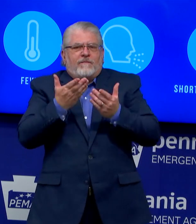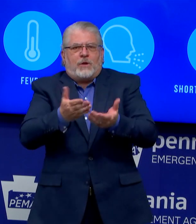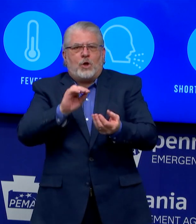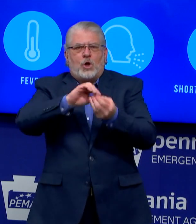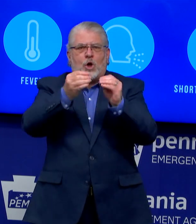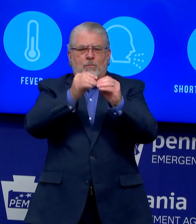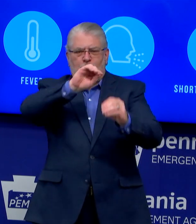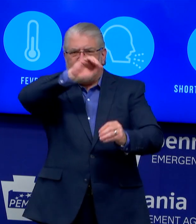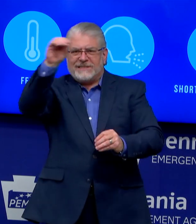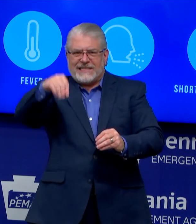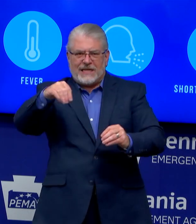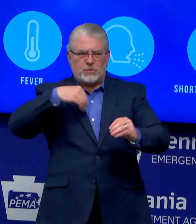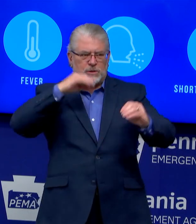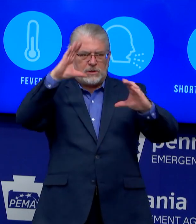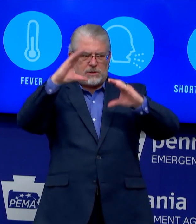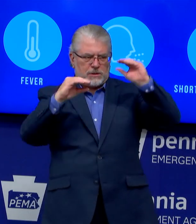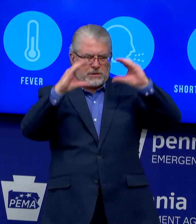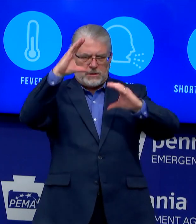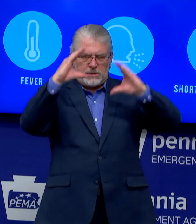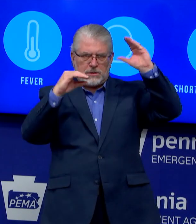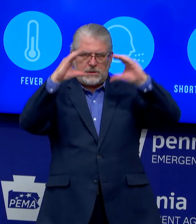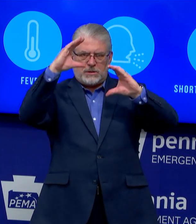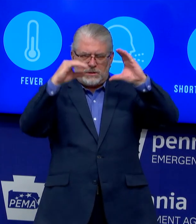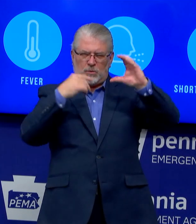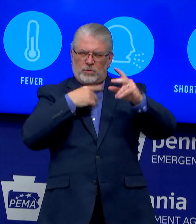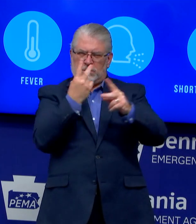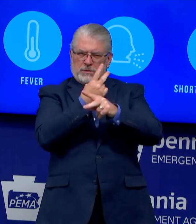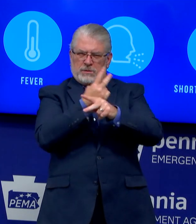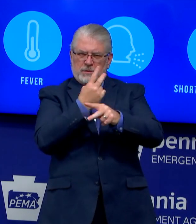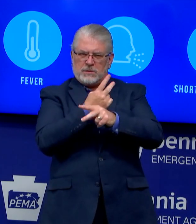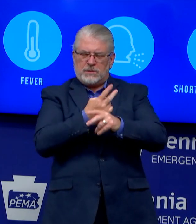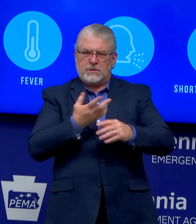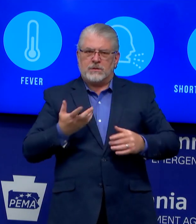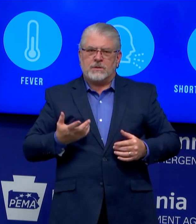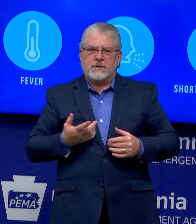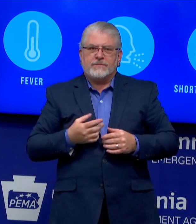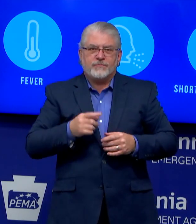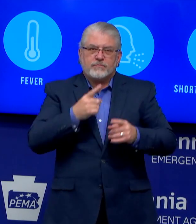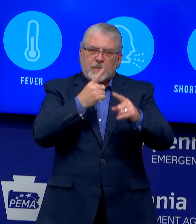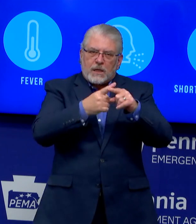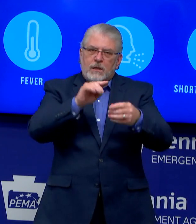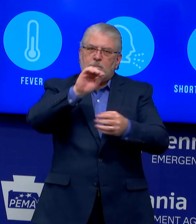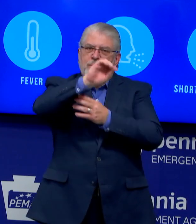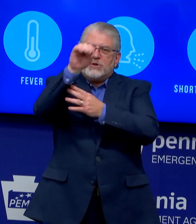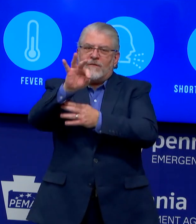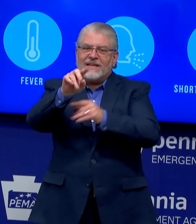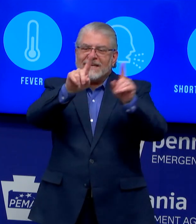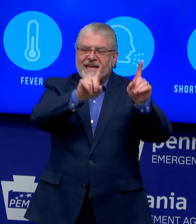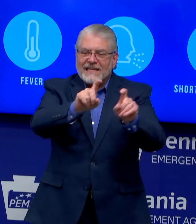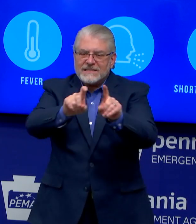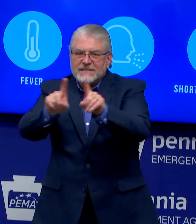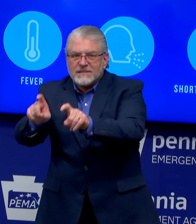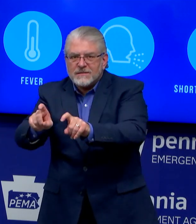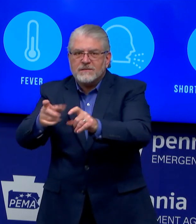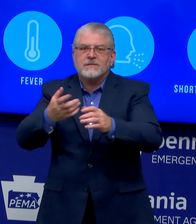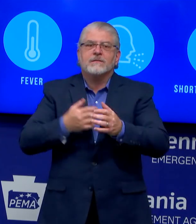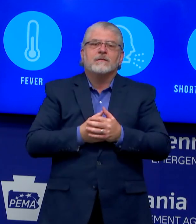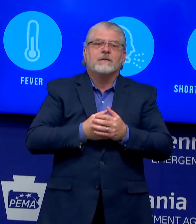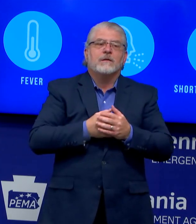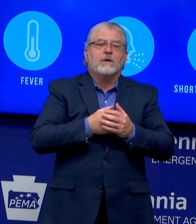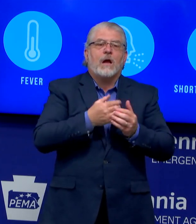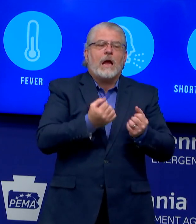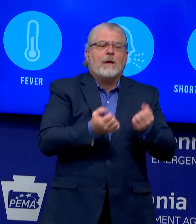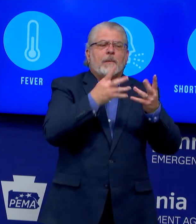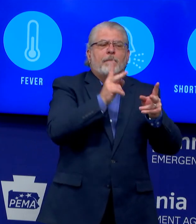that are done in a day or in a specific time period, and what percentage of those tests are positive. That gives us an indication about how